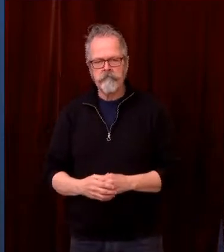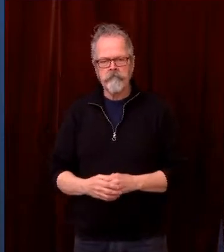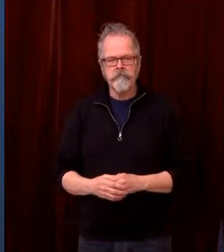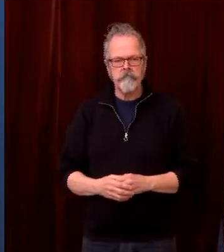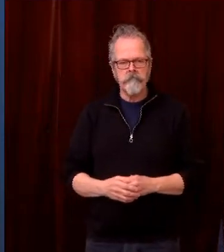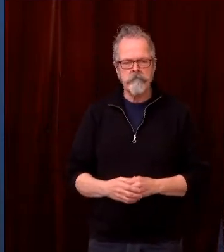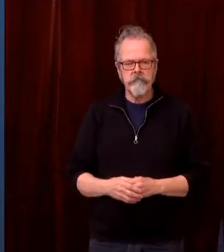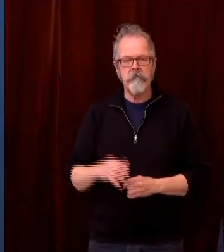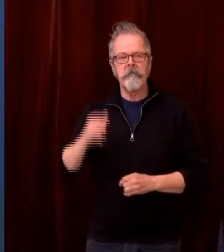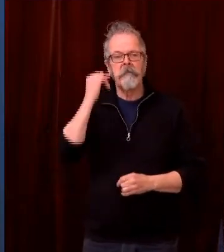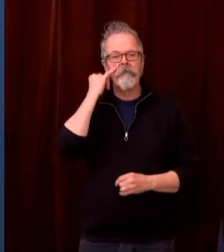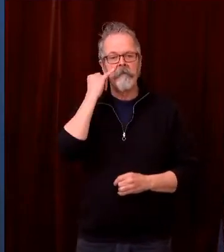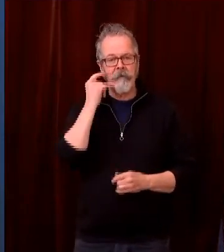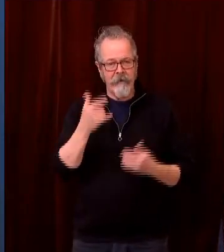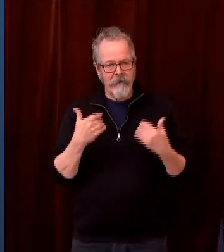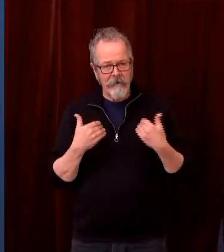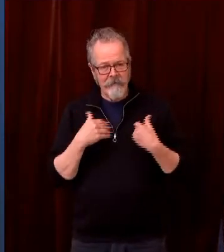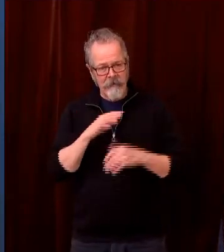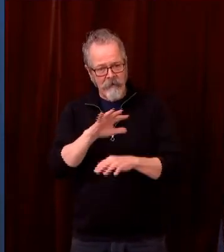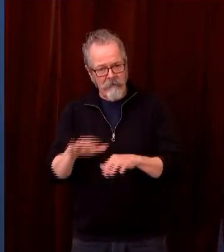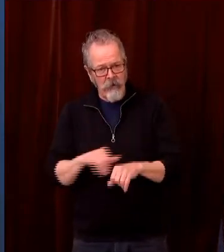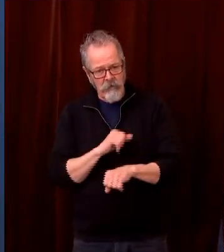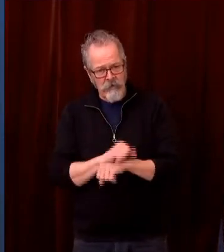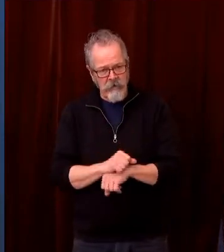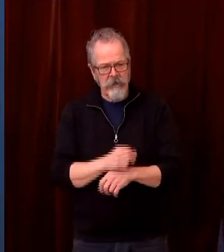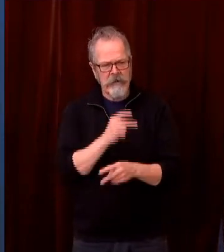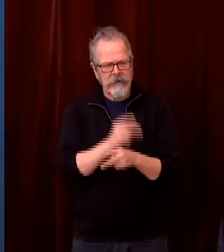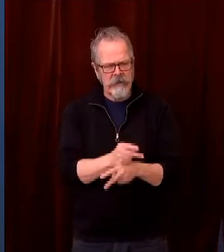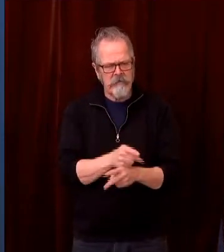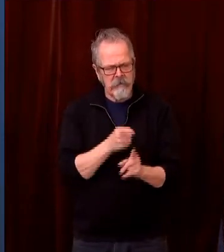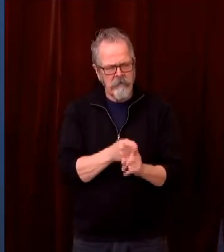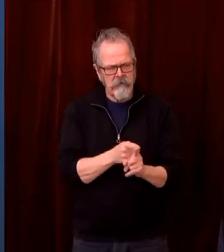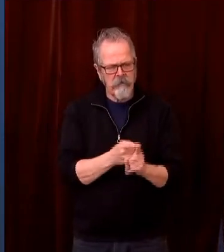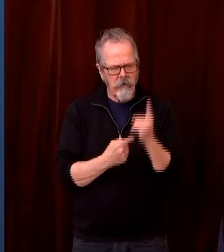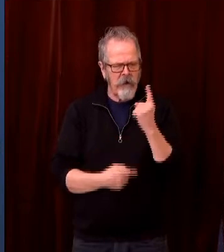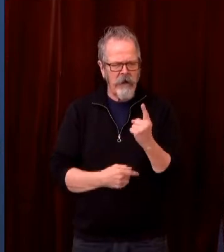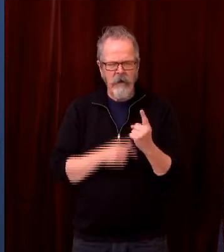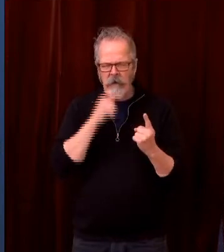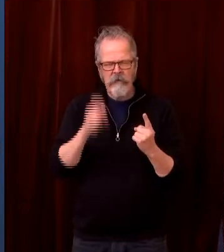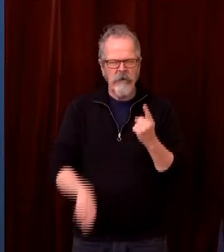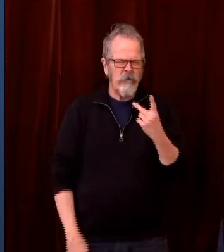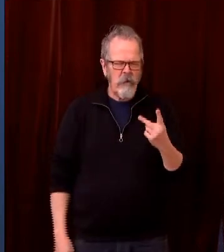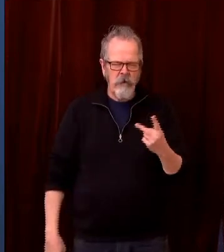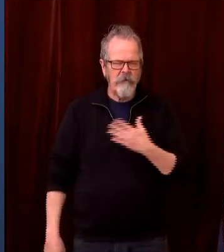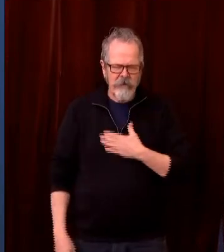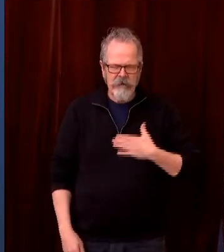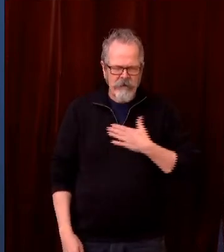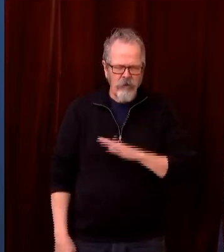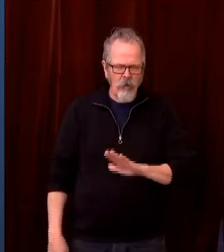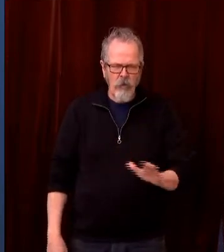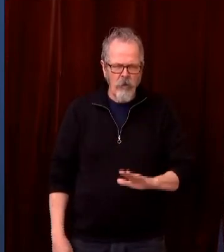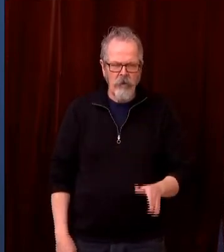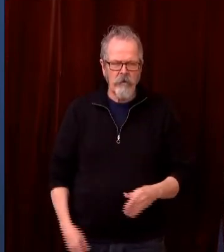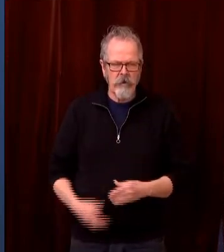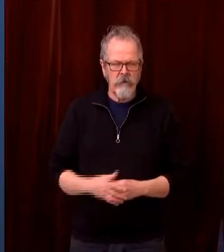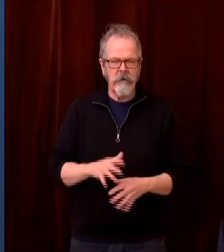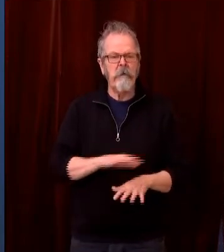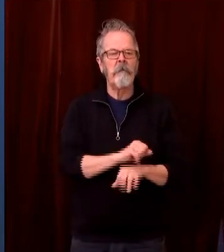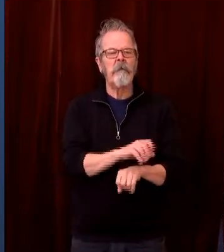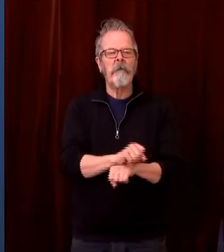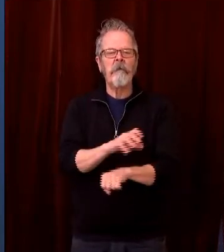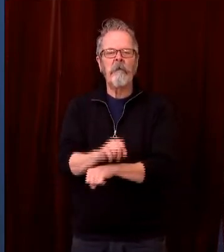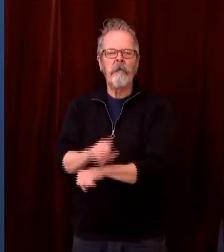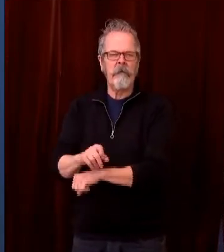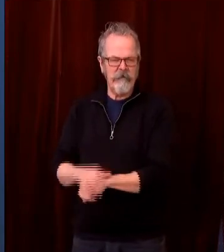4 other people who aren't getting their shot until you don't show up for your appointment. So we really need people to